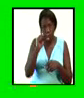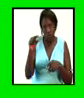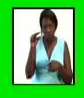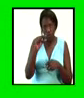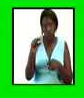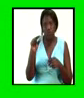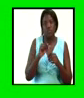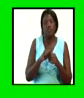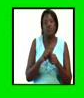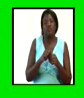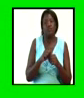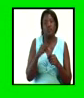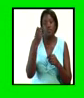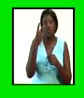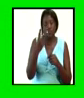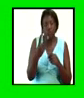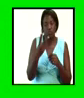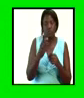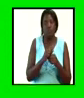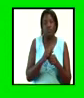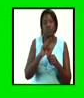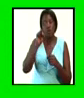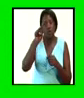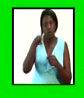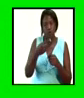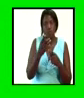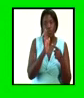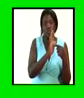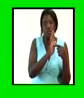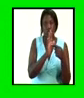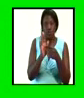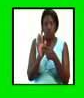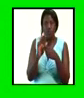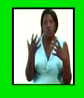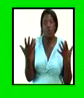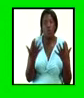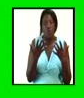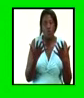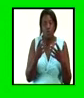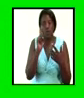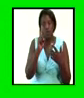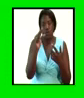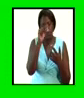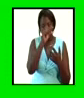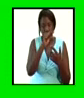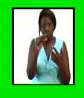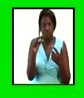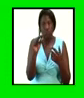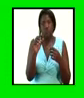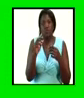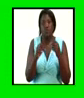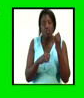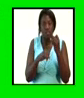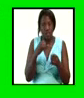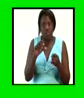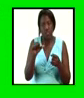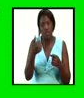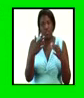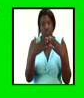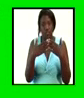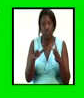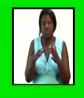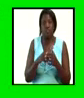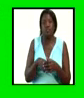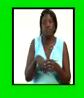a list. 2. Commas indicate where one phrase or clause ends and another begins.